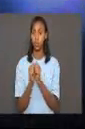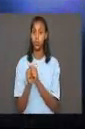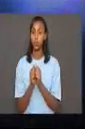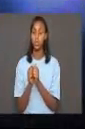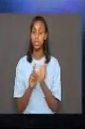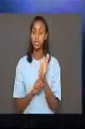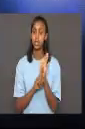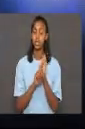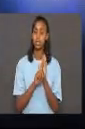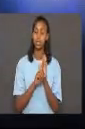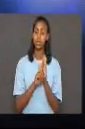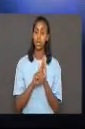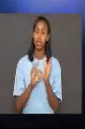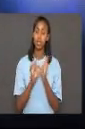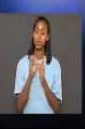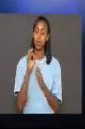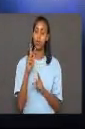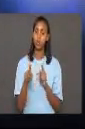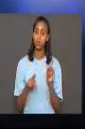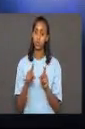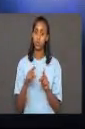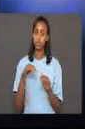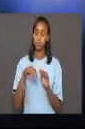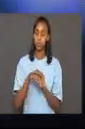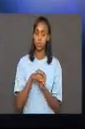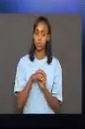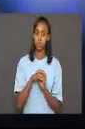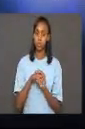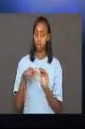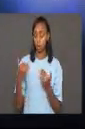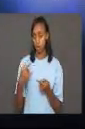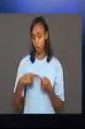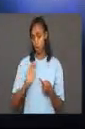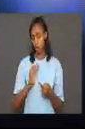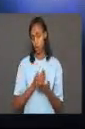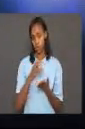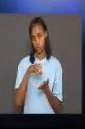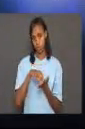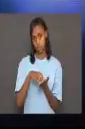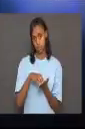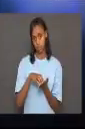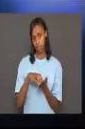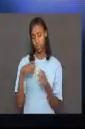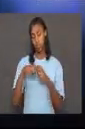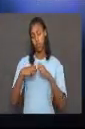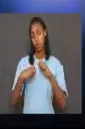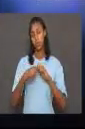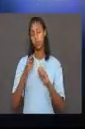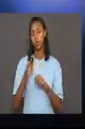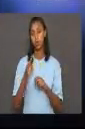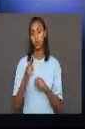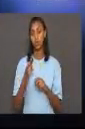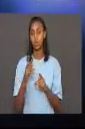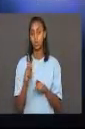With the increasing number of people being drawn into our cities, the problem